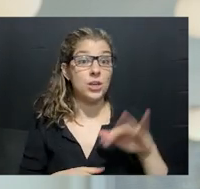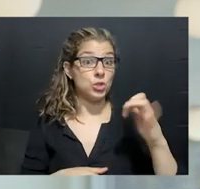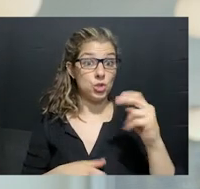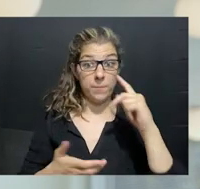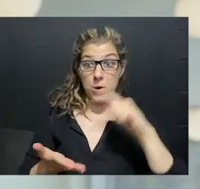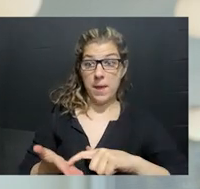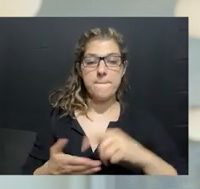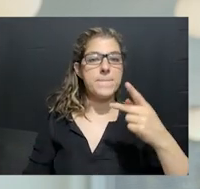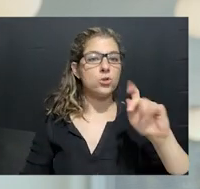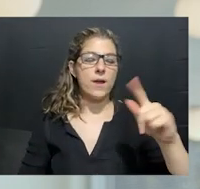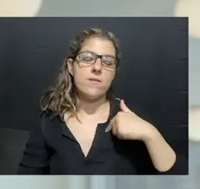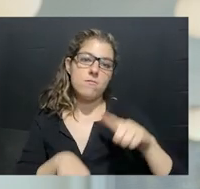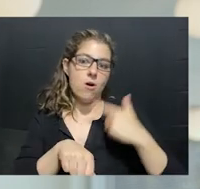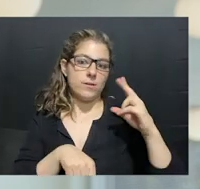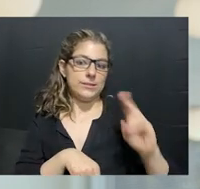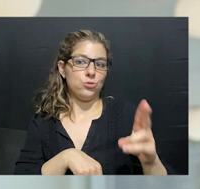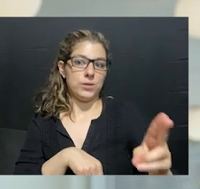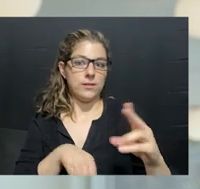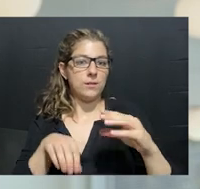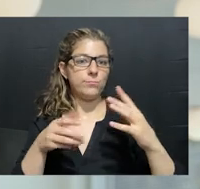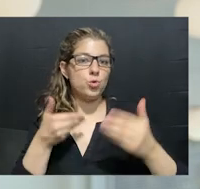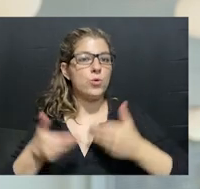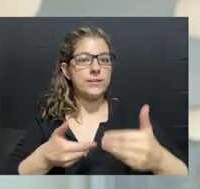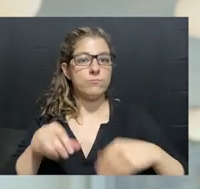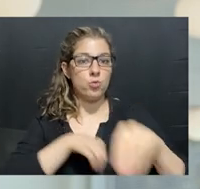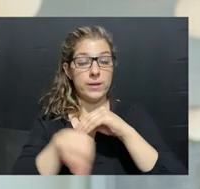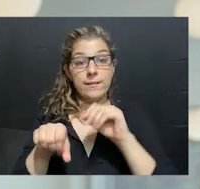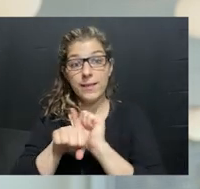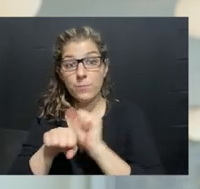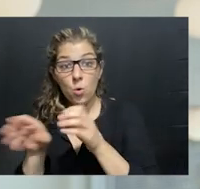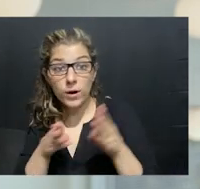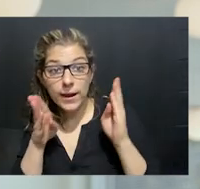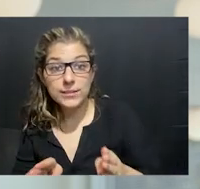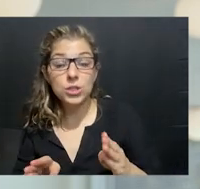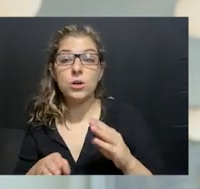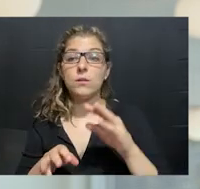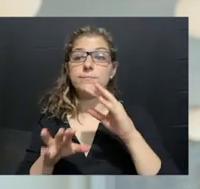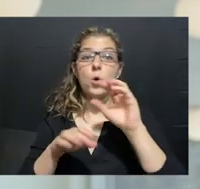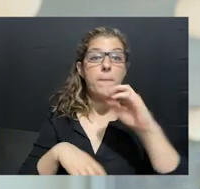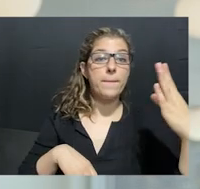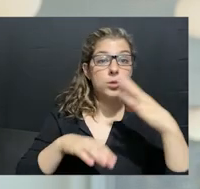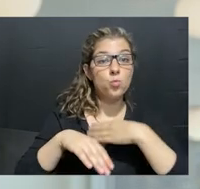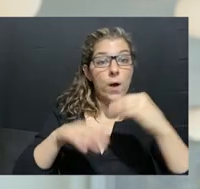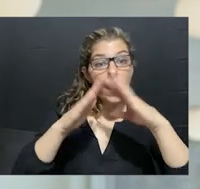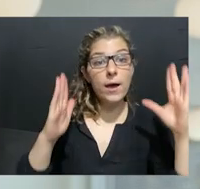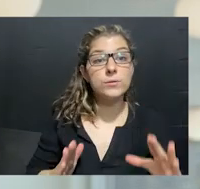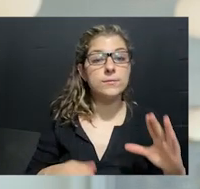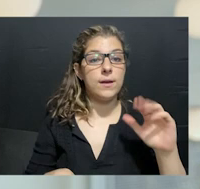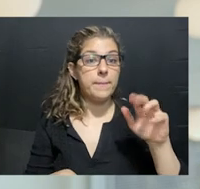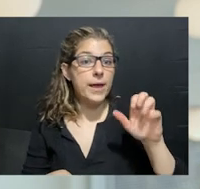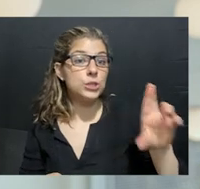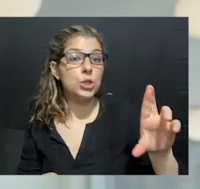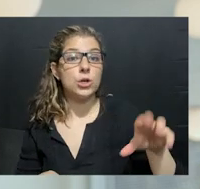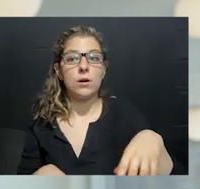out, Patrick has a long history in the progressive movement, as a labor organizer, a member of President Obama's White House, as an ambassador, and as a